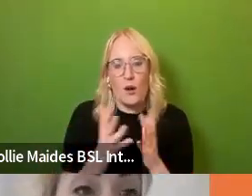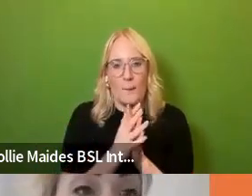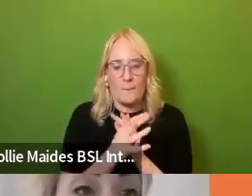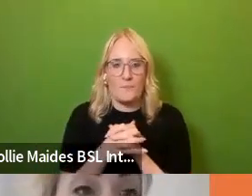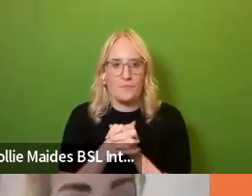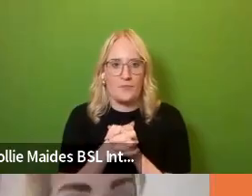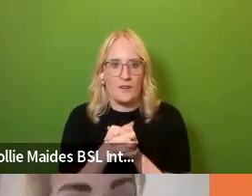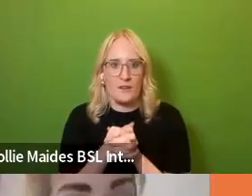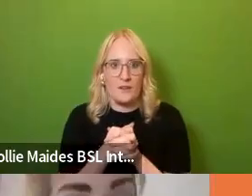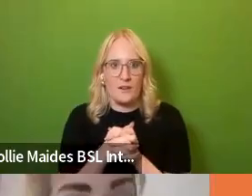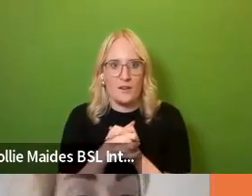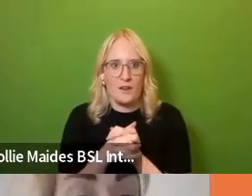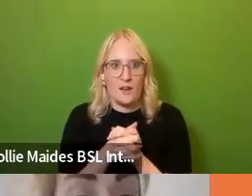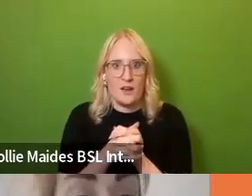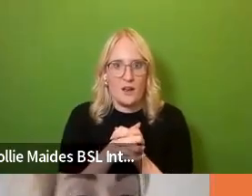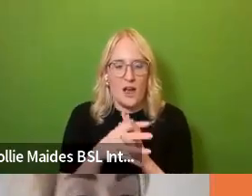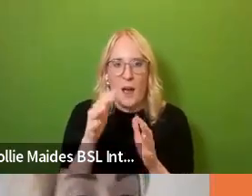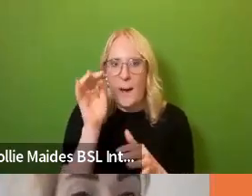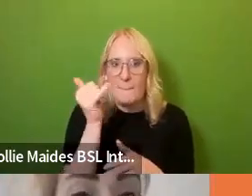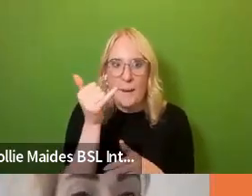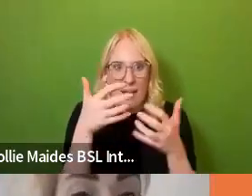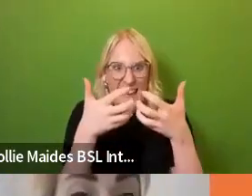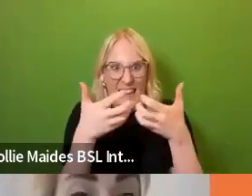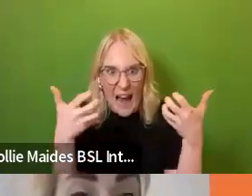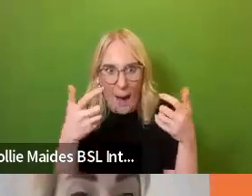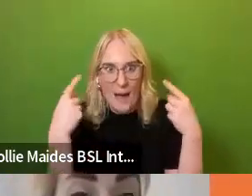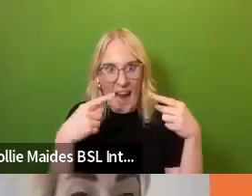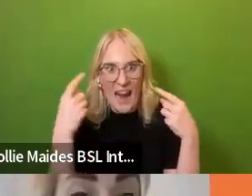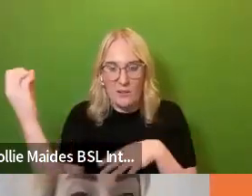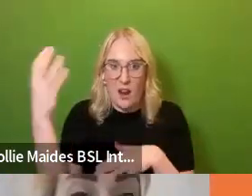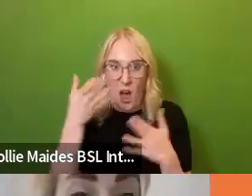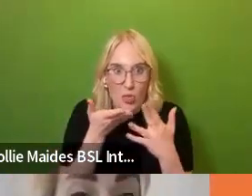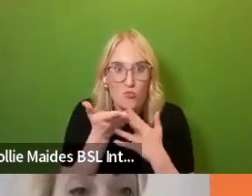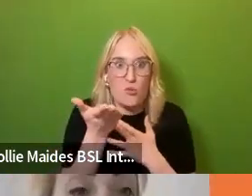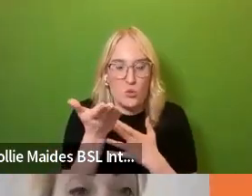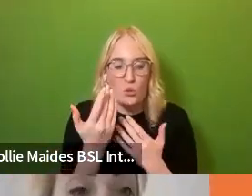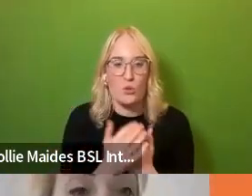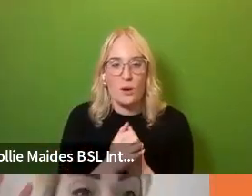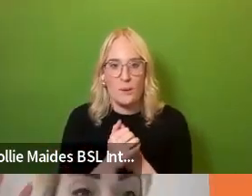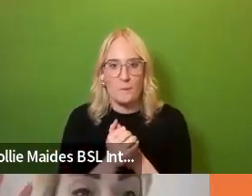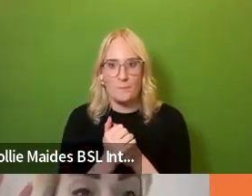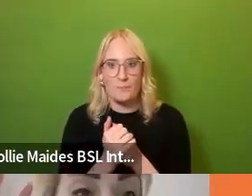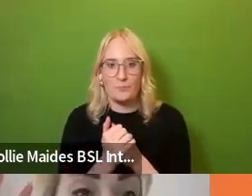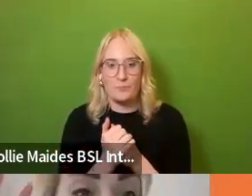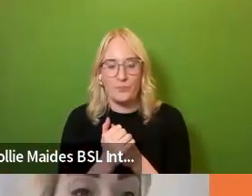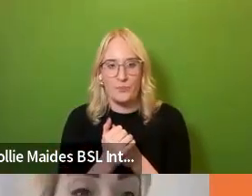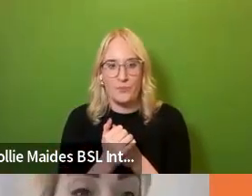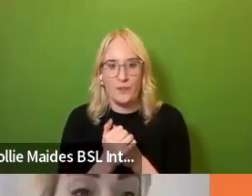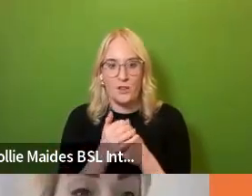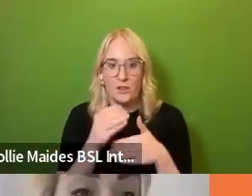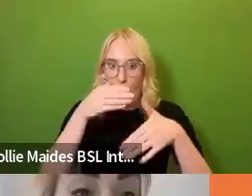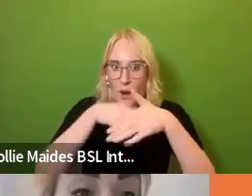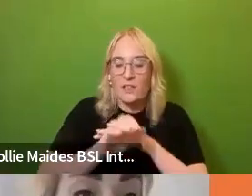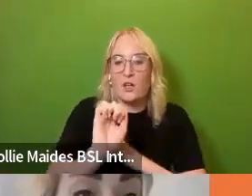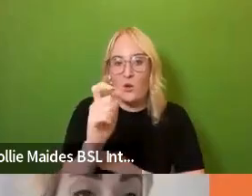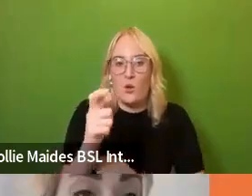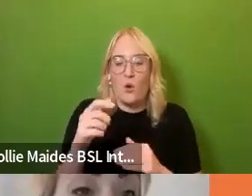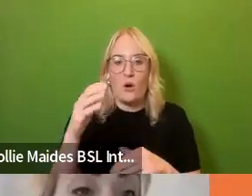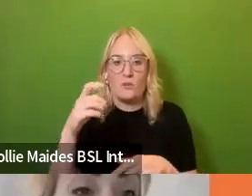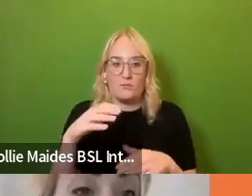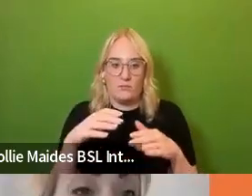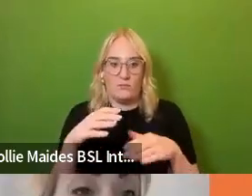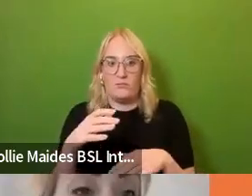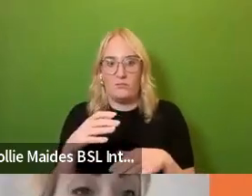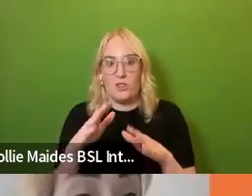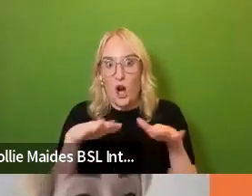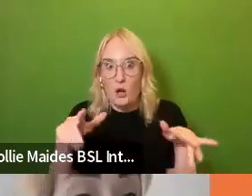there a gap around there that is letting the light in? So go in to your child's room and have a look